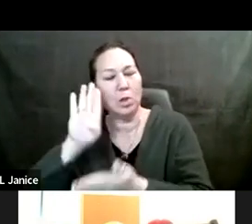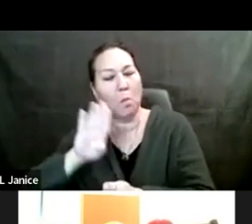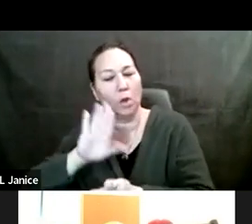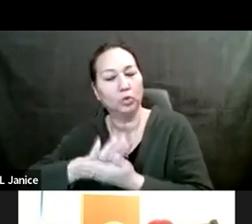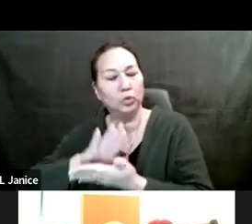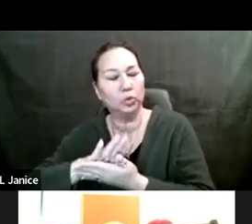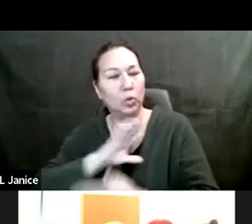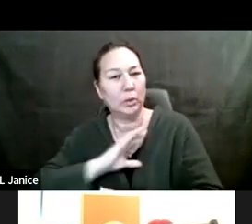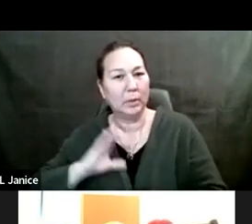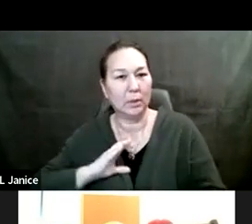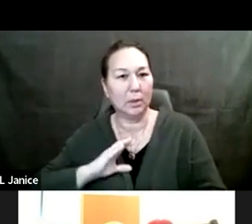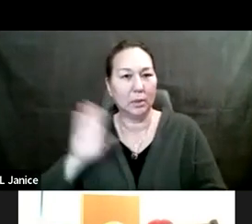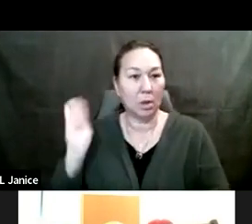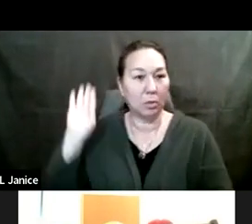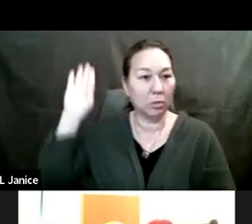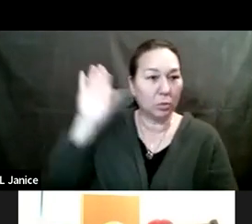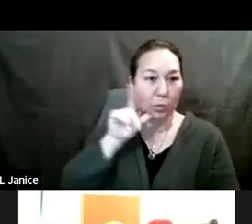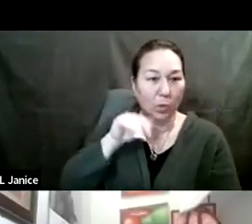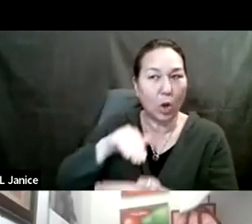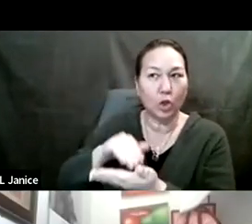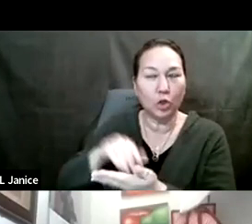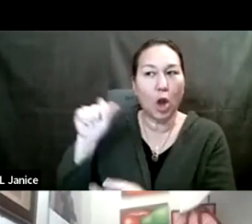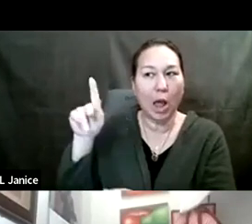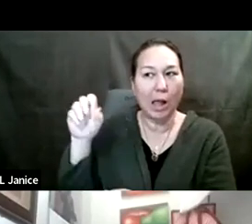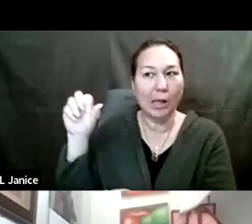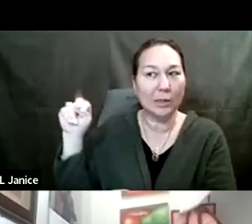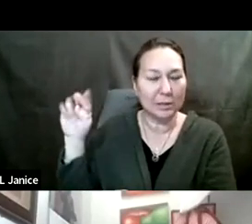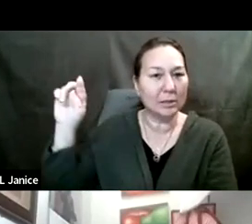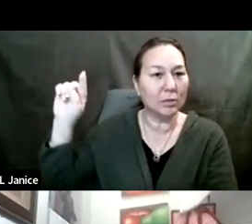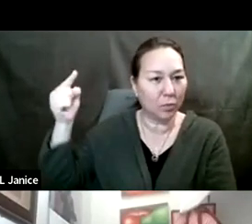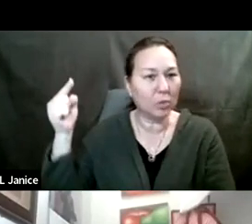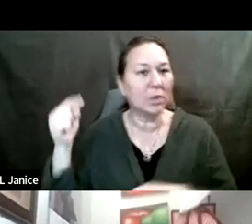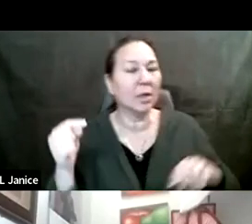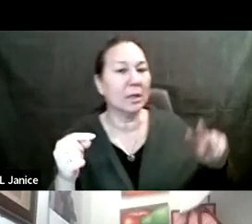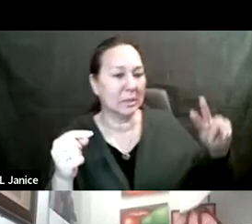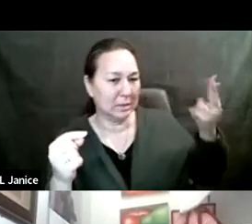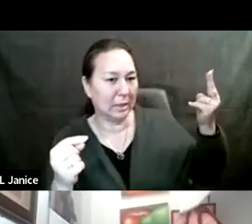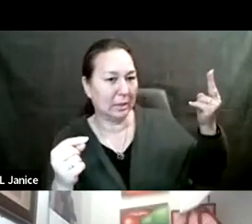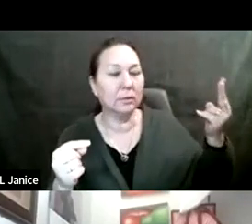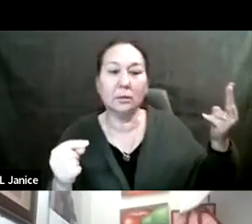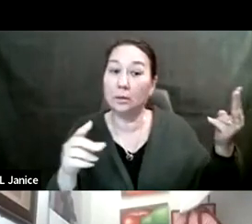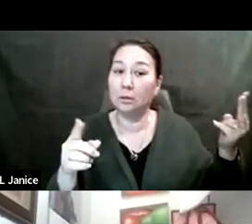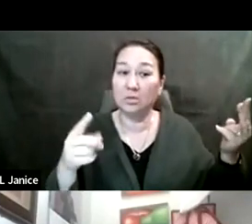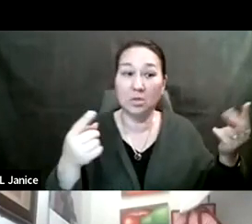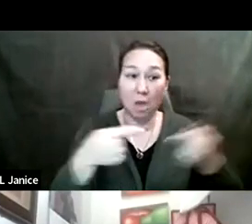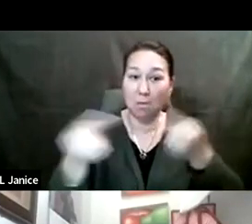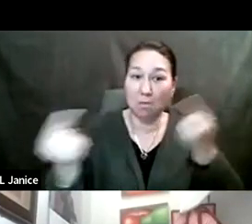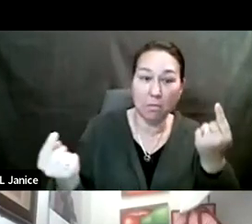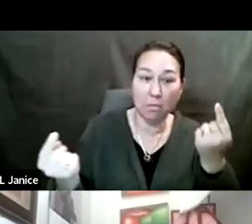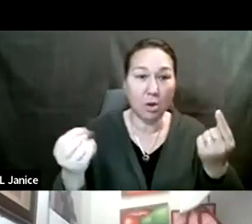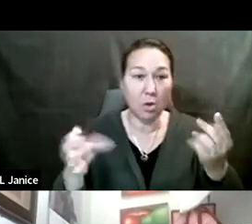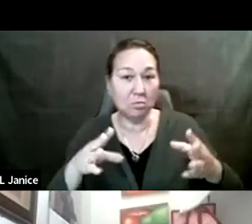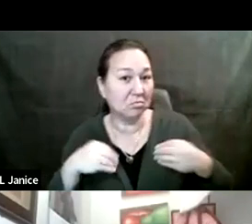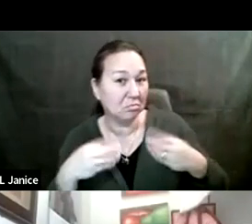so thank you is there a second thank you is there any discussion or objection to the motion